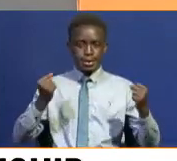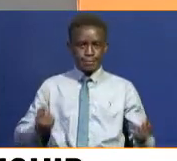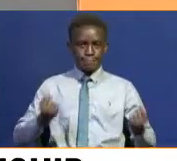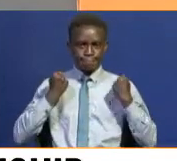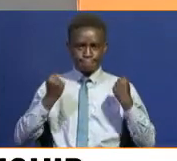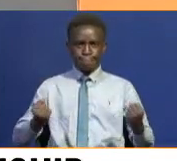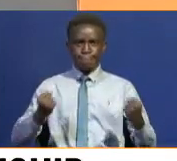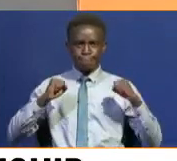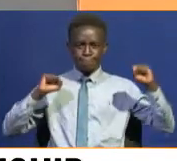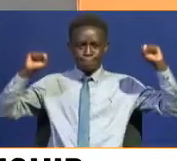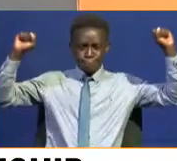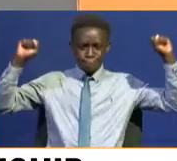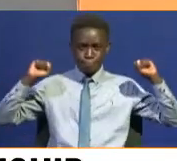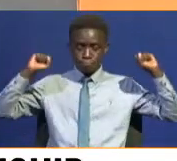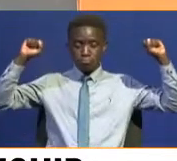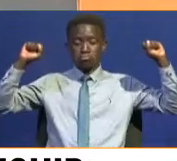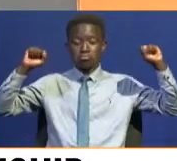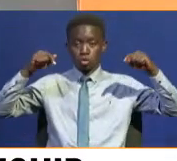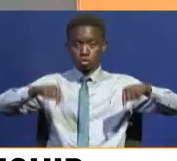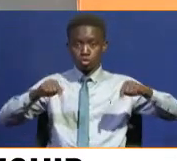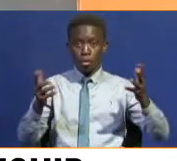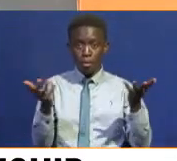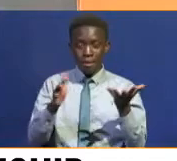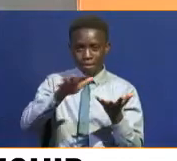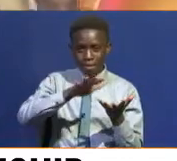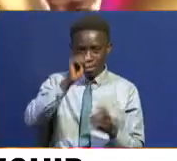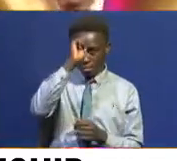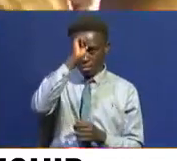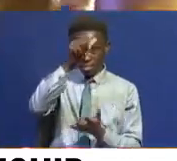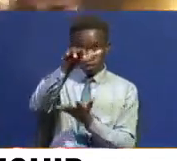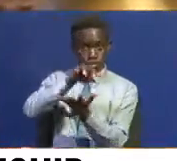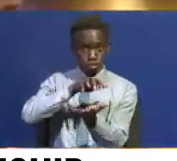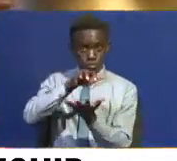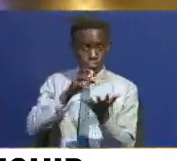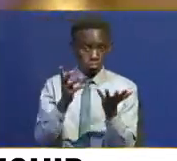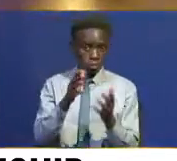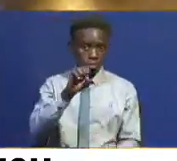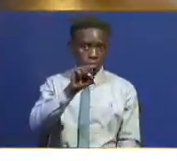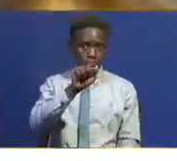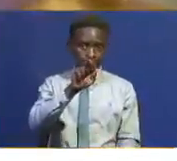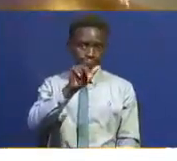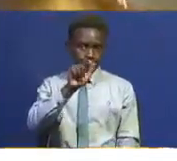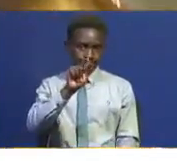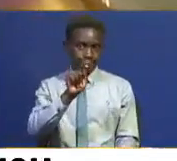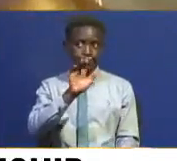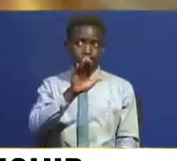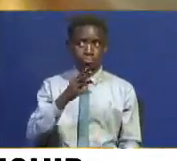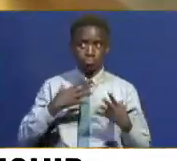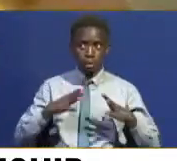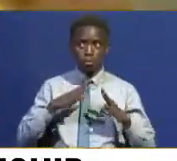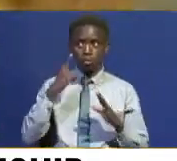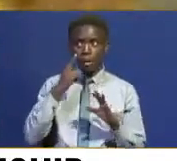today at the Sarit Expo Center. Participants from Kenya, Uganda and Tanzania were taken through important steps such